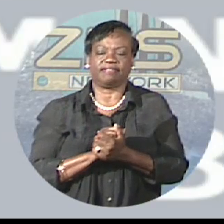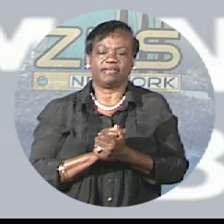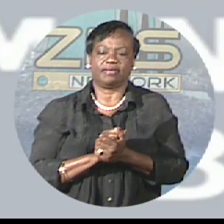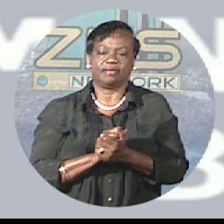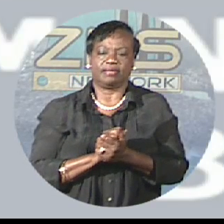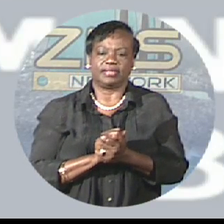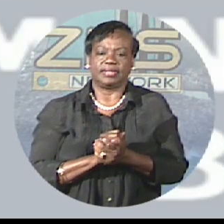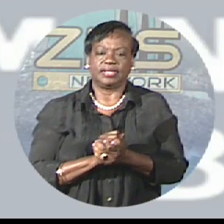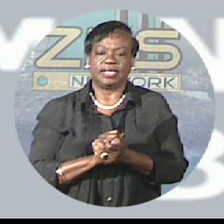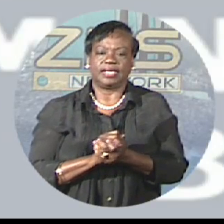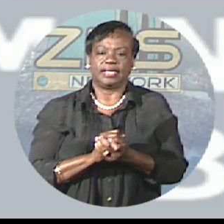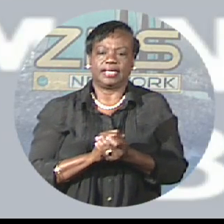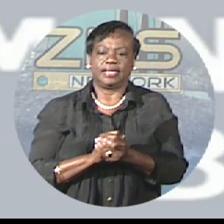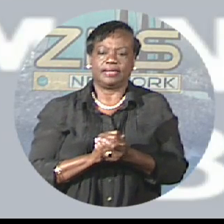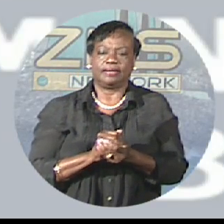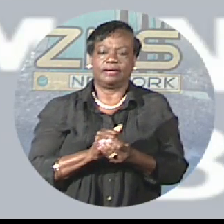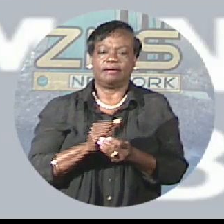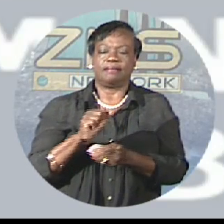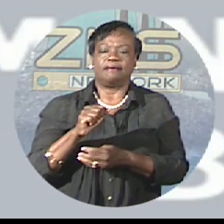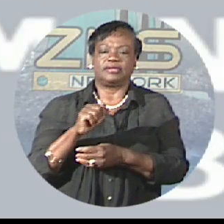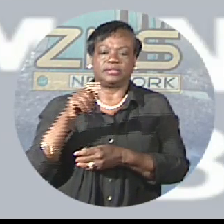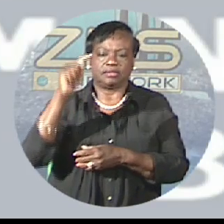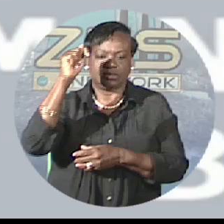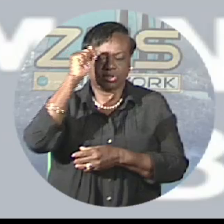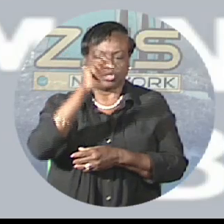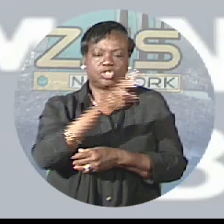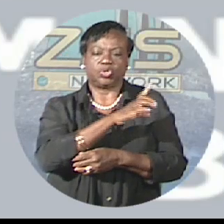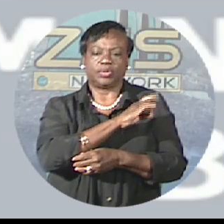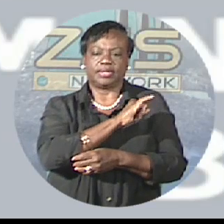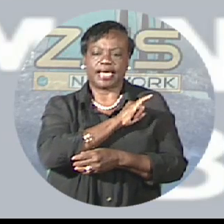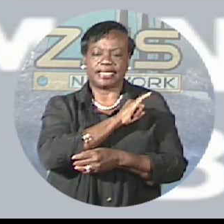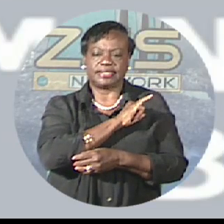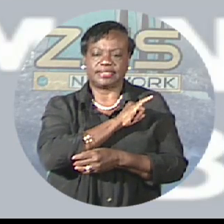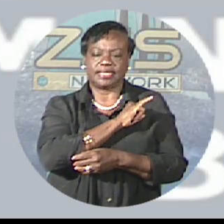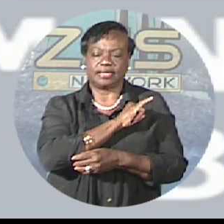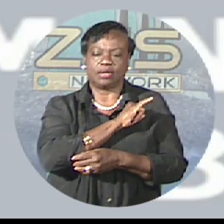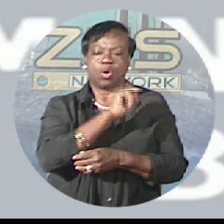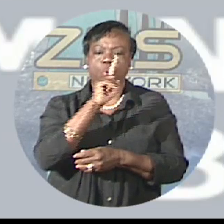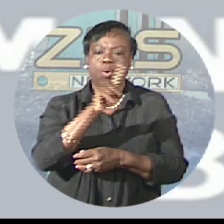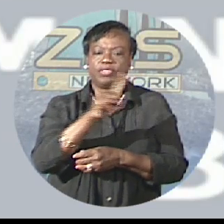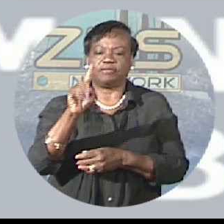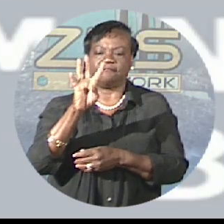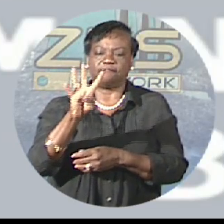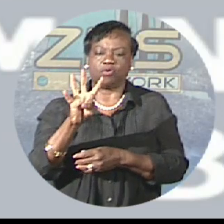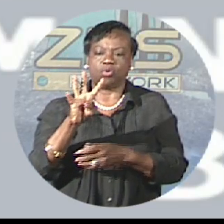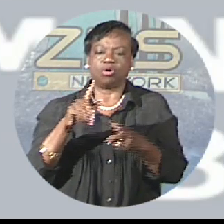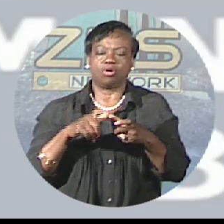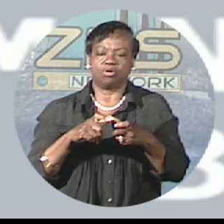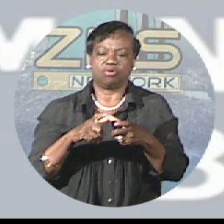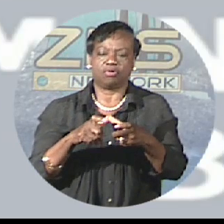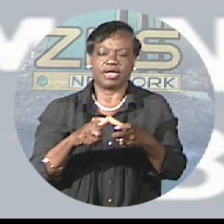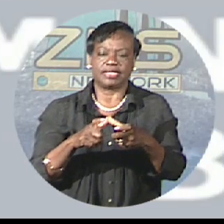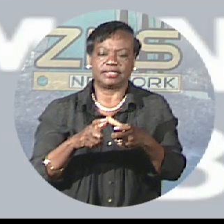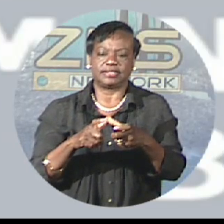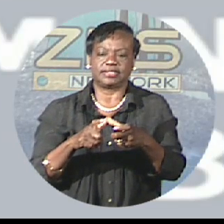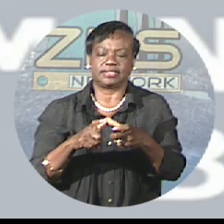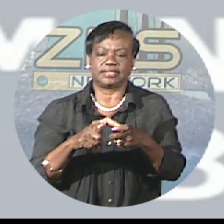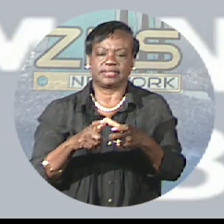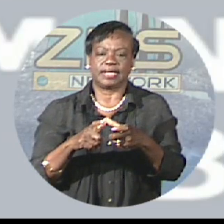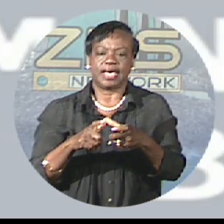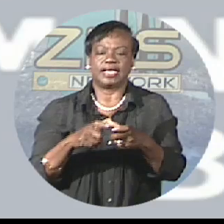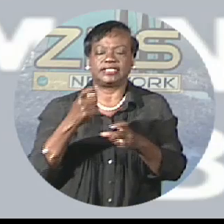scored in Bowling Green's 5-4 loss to Fort Wayne. Todd Isaacs went 1 for 4 with a run scored as Lake County